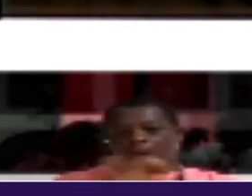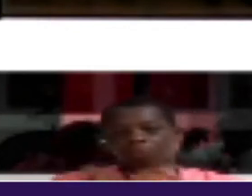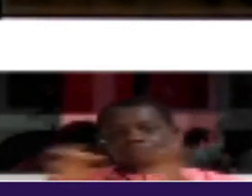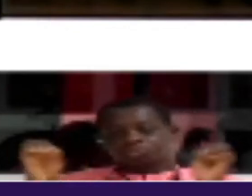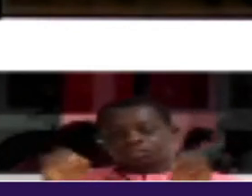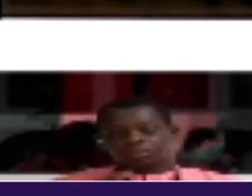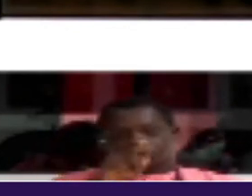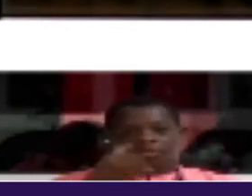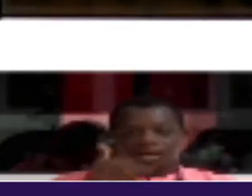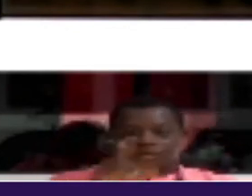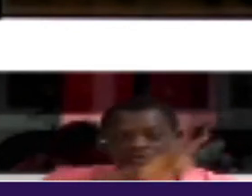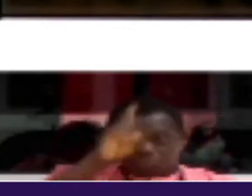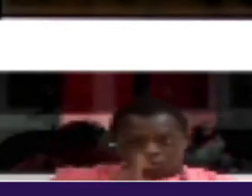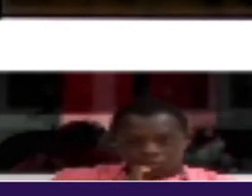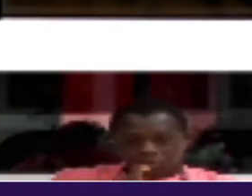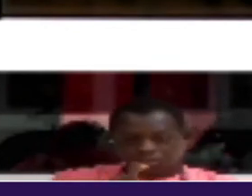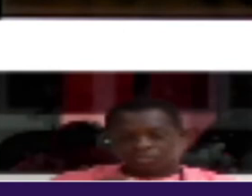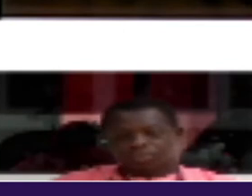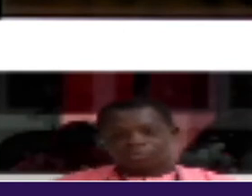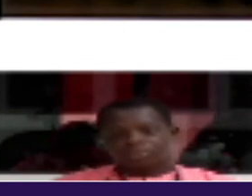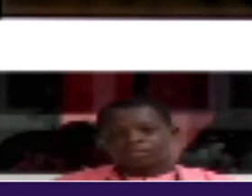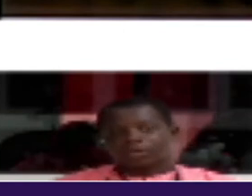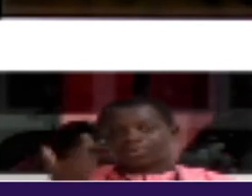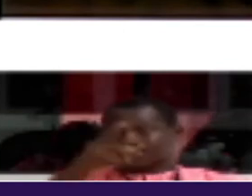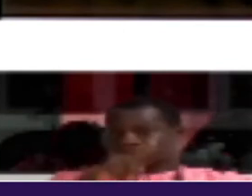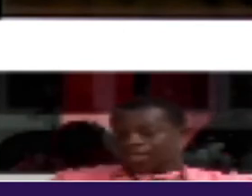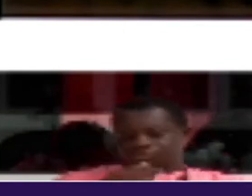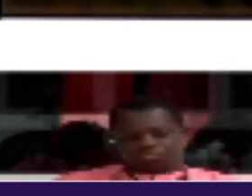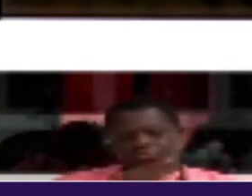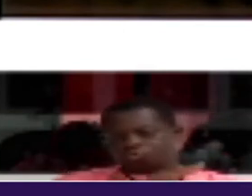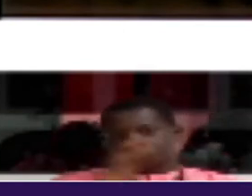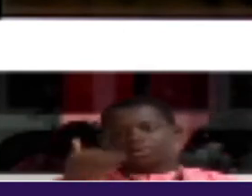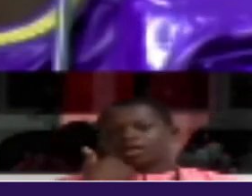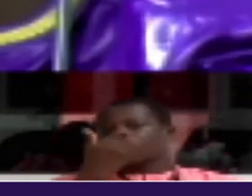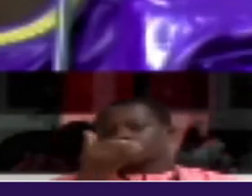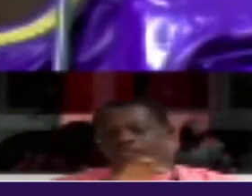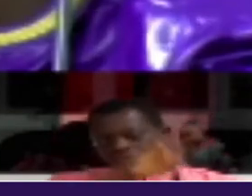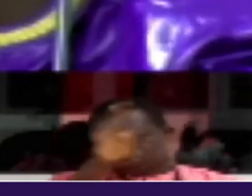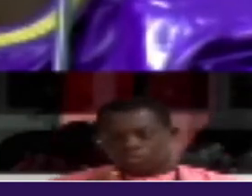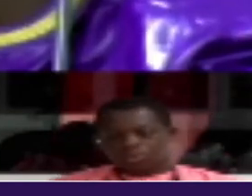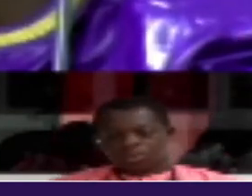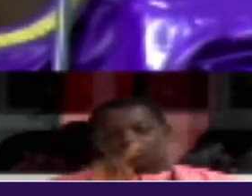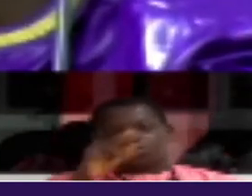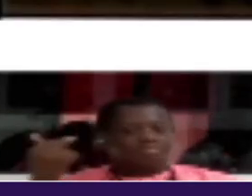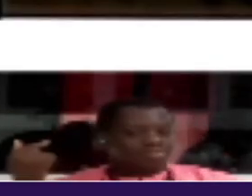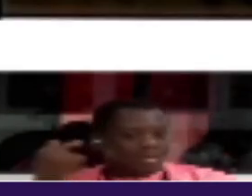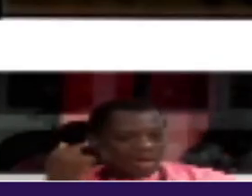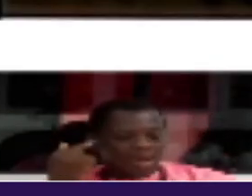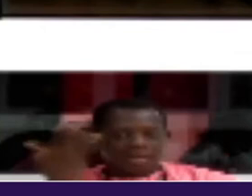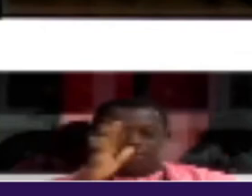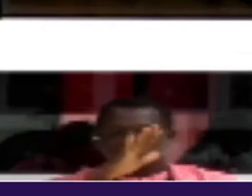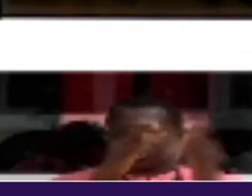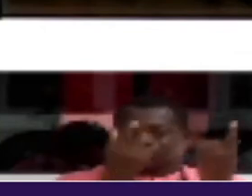Did you ask any questions? At that point of time, I don't ask. Did you hear anything about what happened?